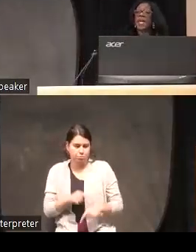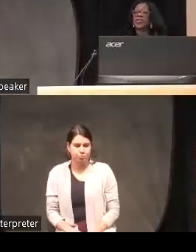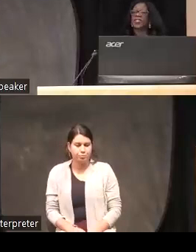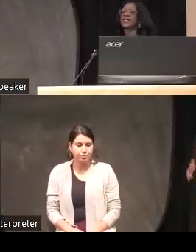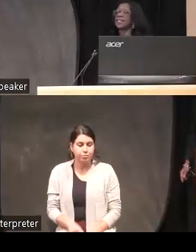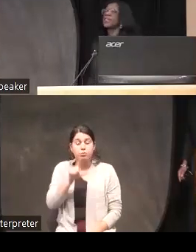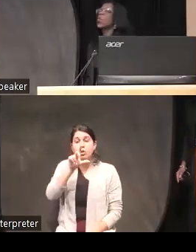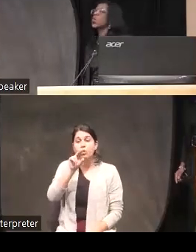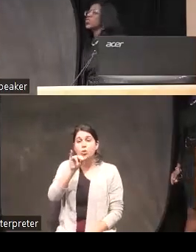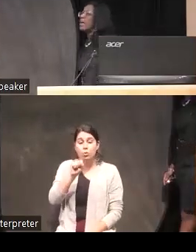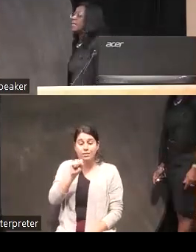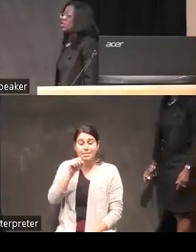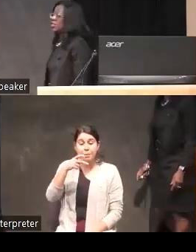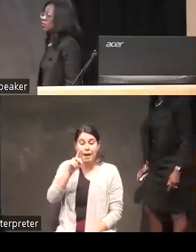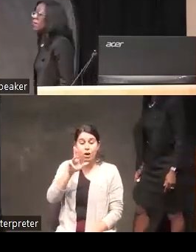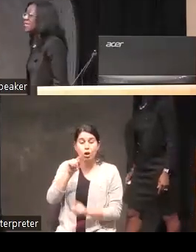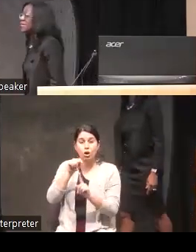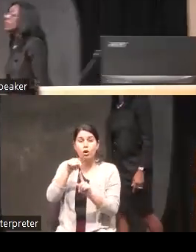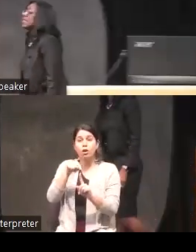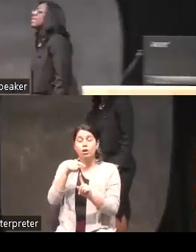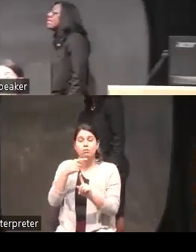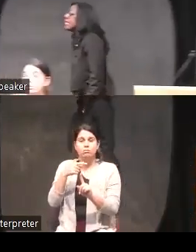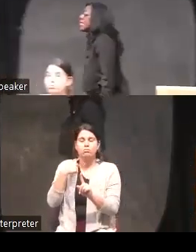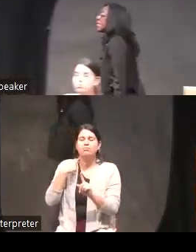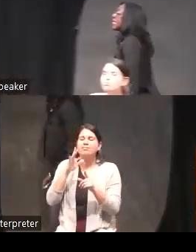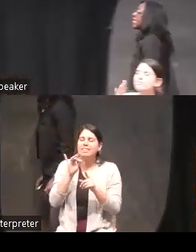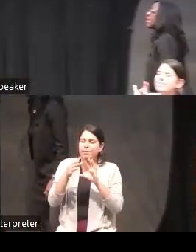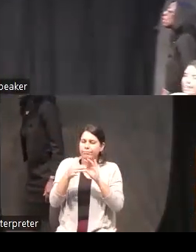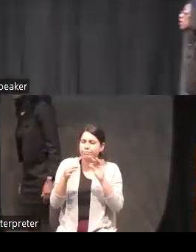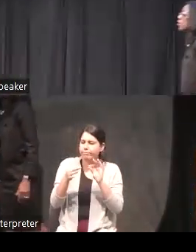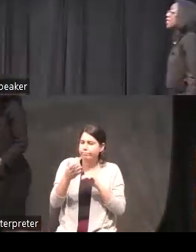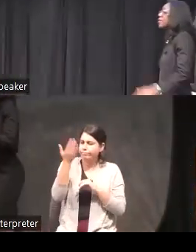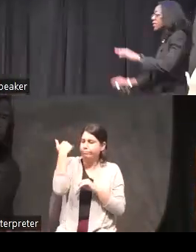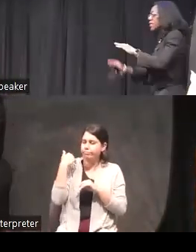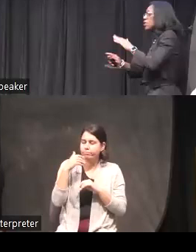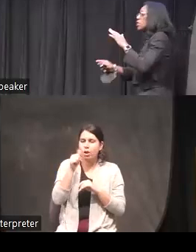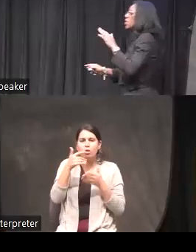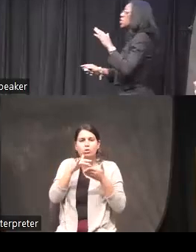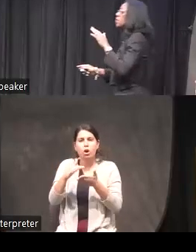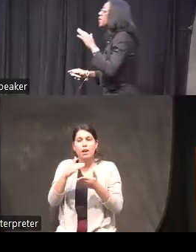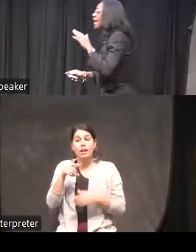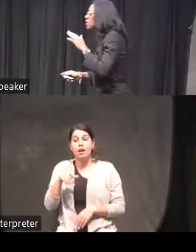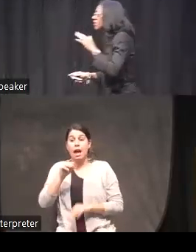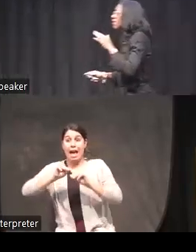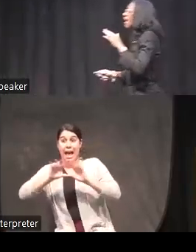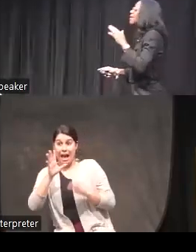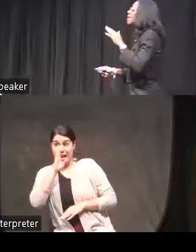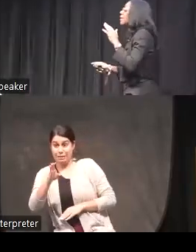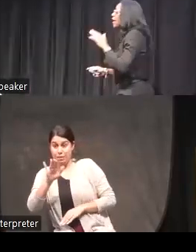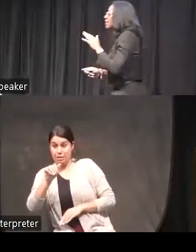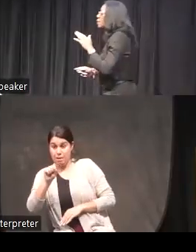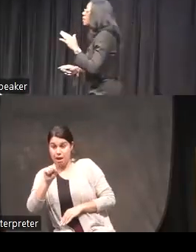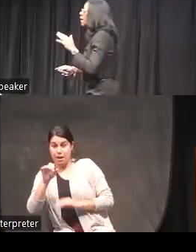Lewis Penner tells us that the worst combination, remember I said there was in the earlier study, there was a disassociation between explicit